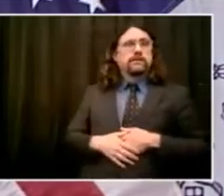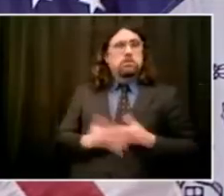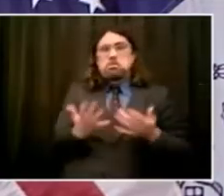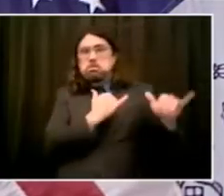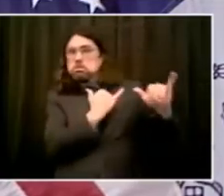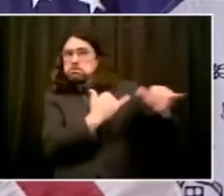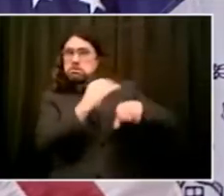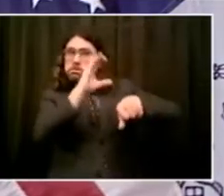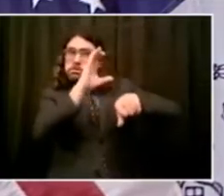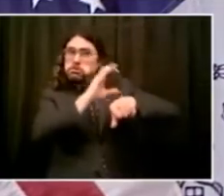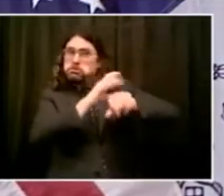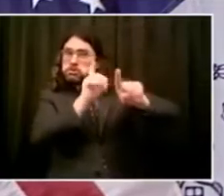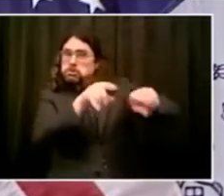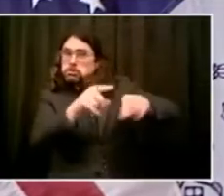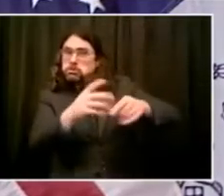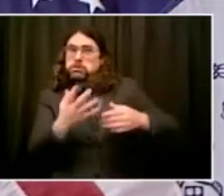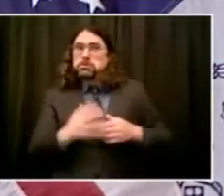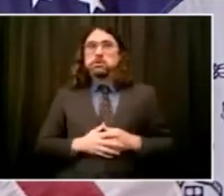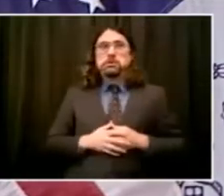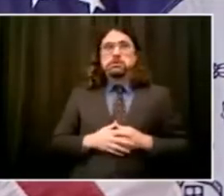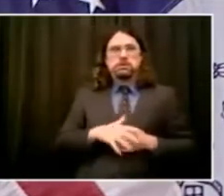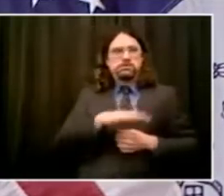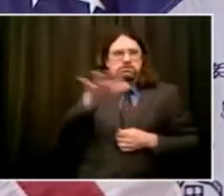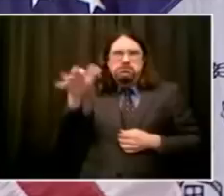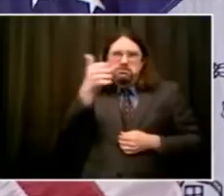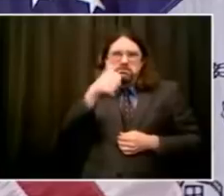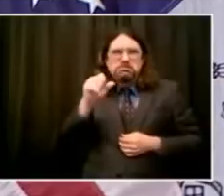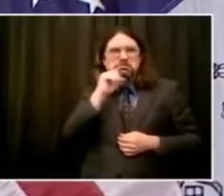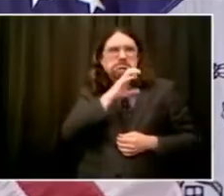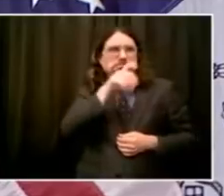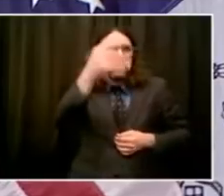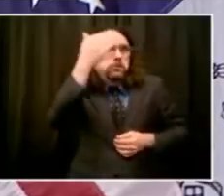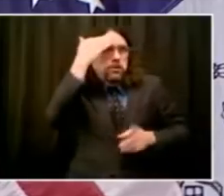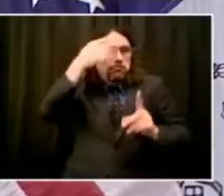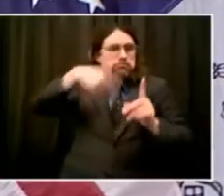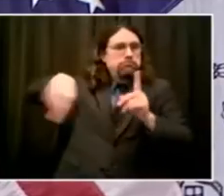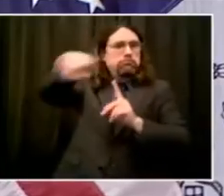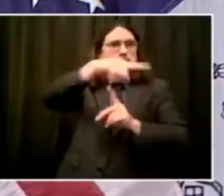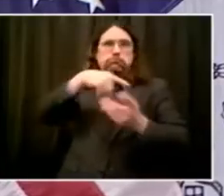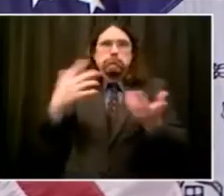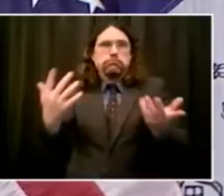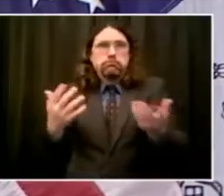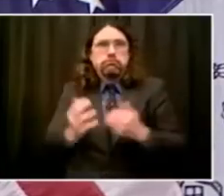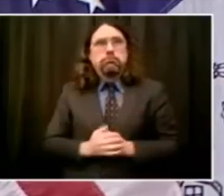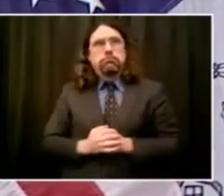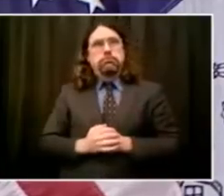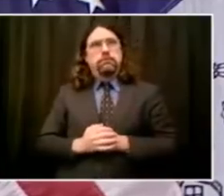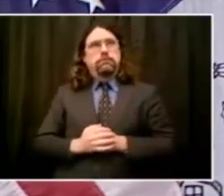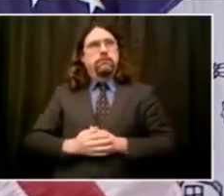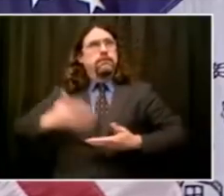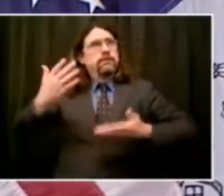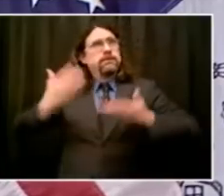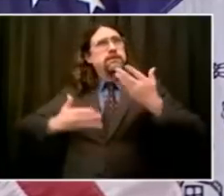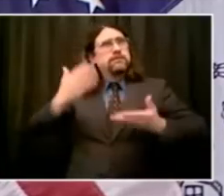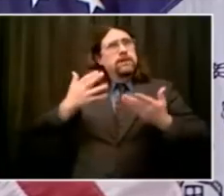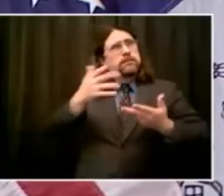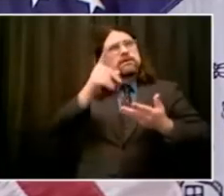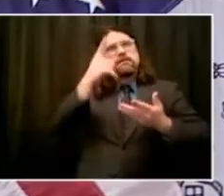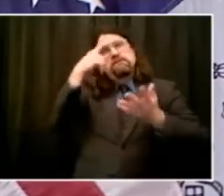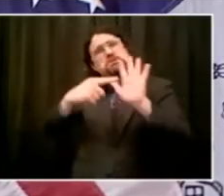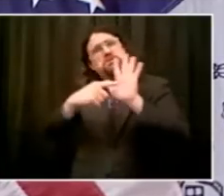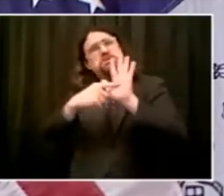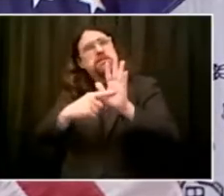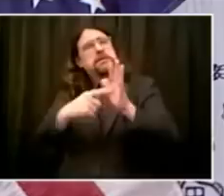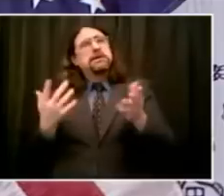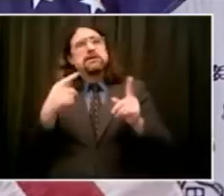and go shopping for a senior in their life or make sure they're okay, just see how they're doing. I can't tell you how important that